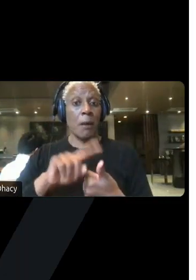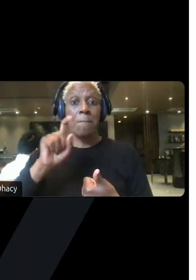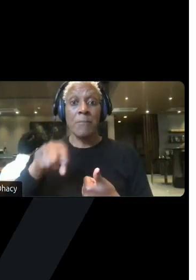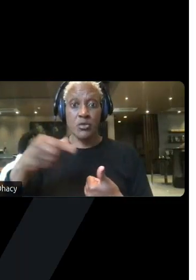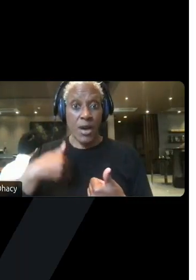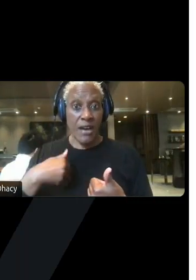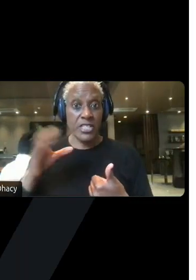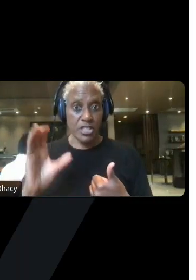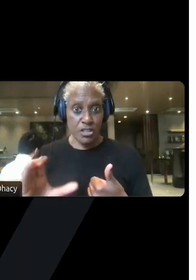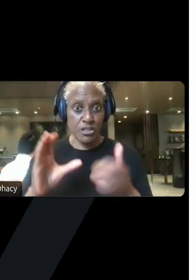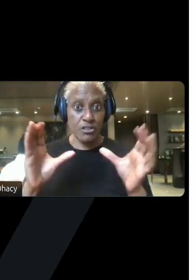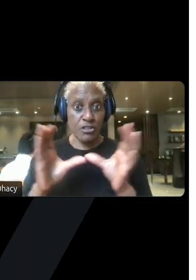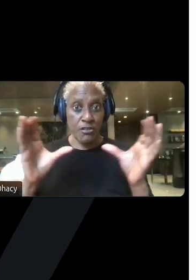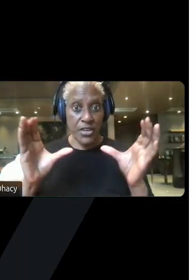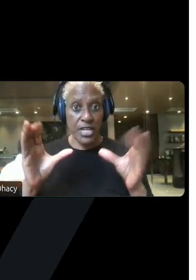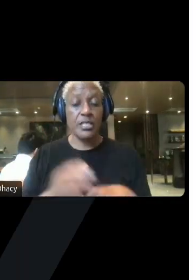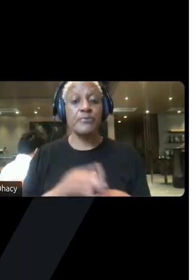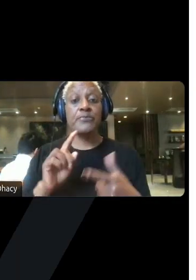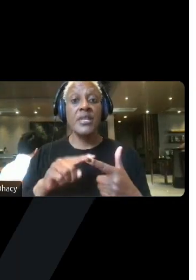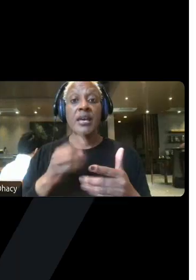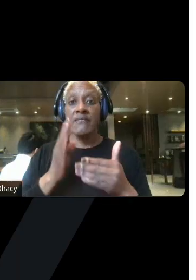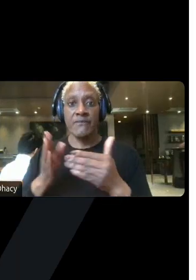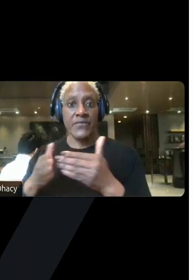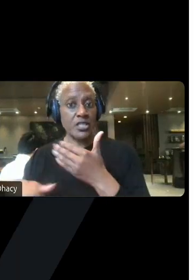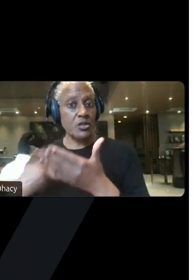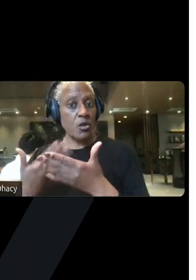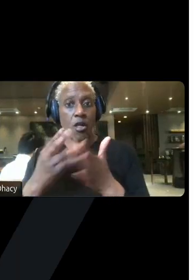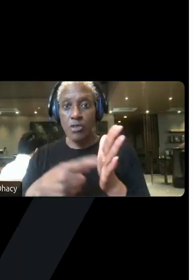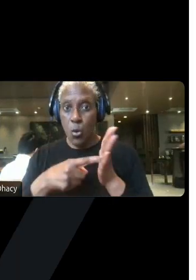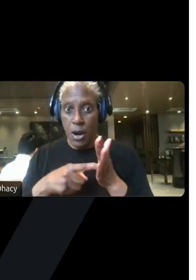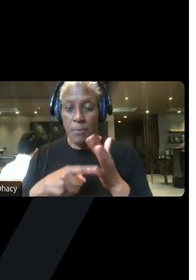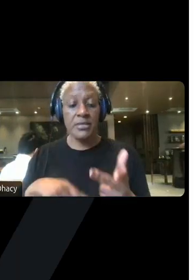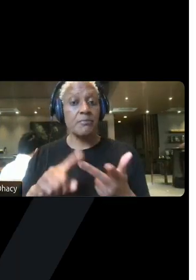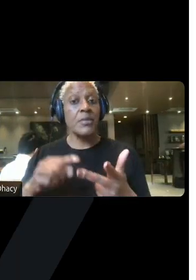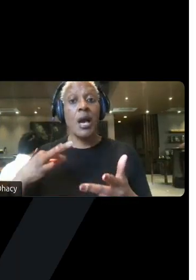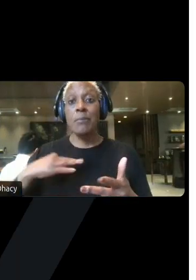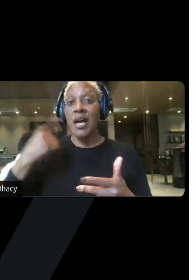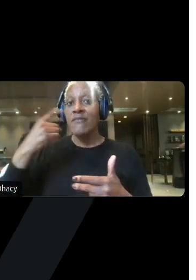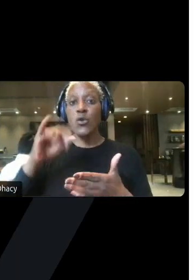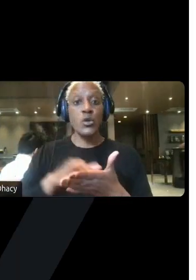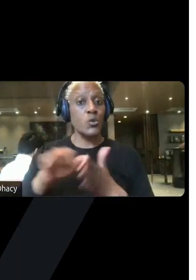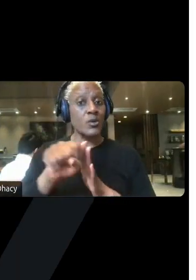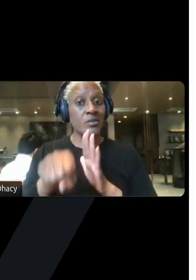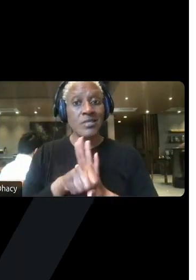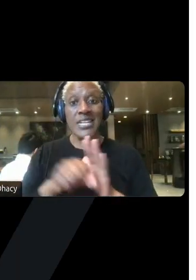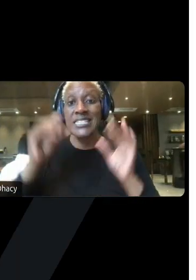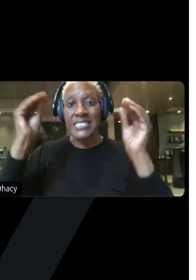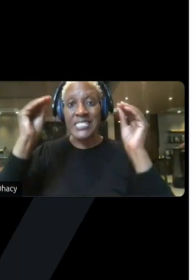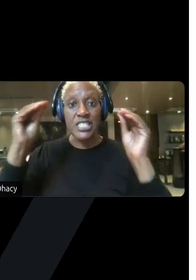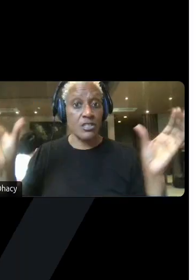certified, complete the requirements, and apply for New York State teaching certification.